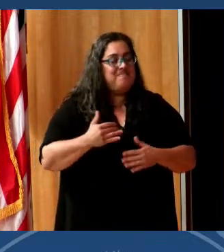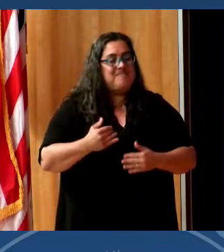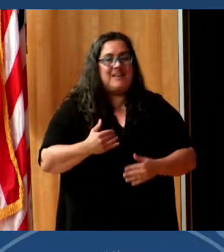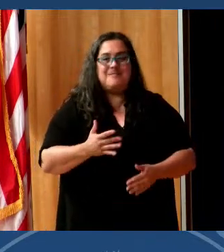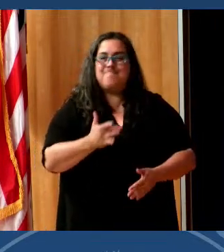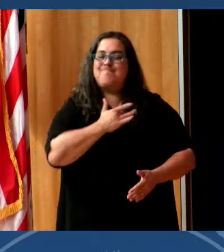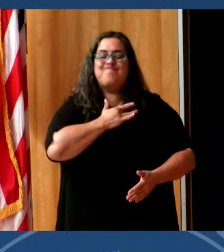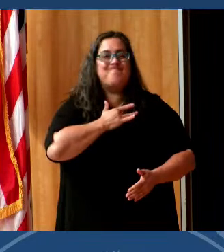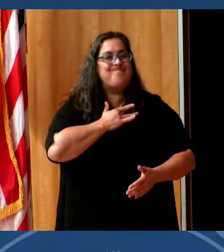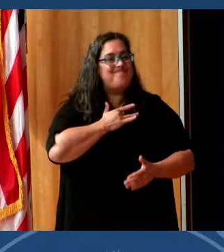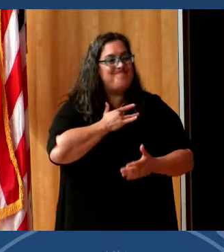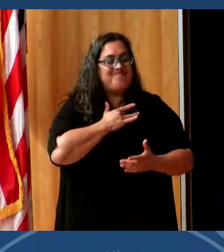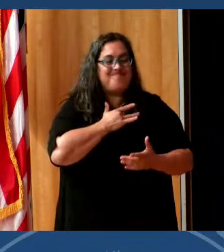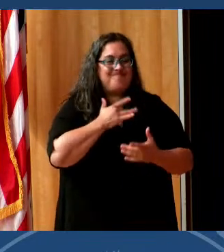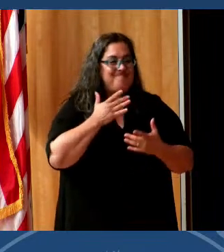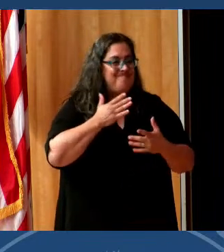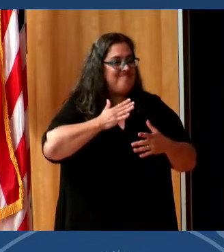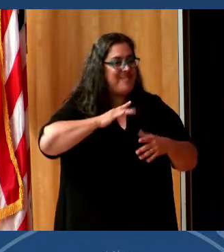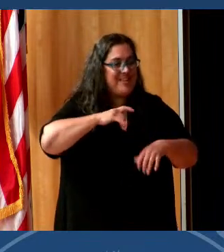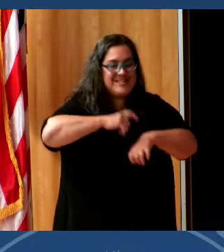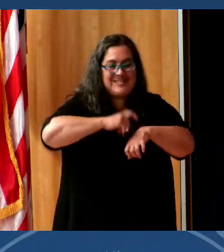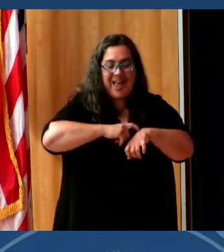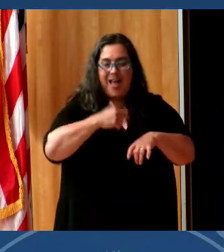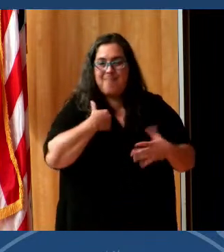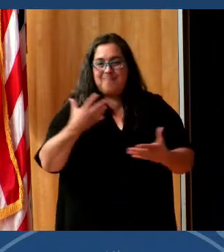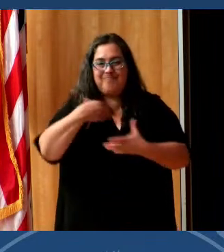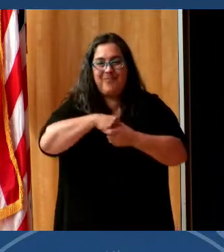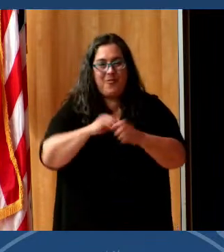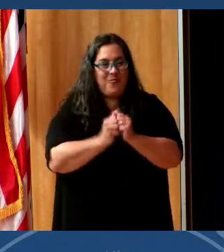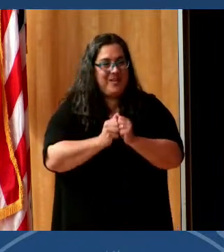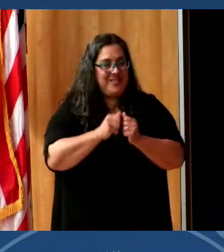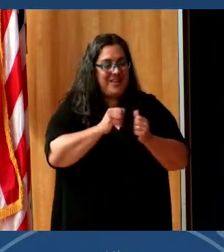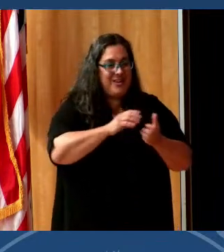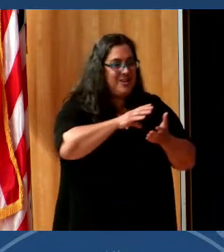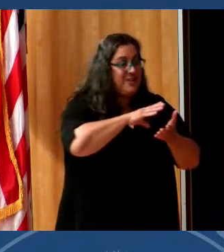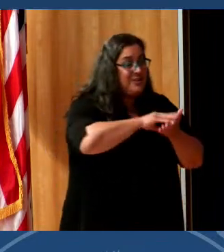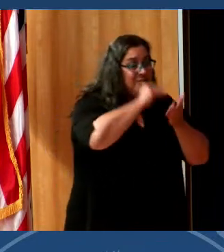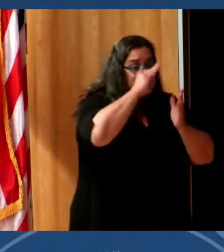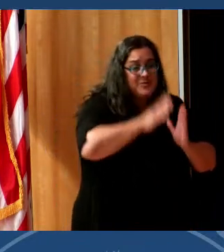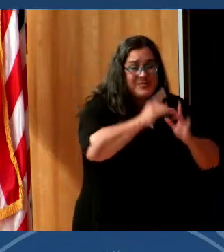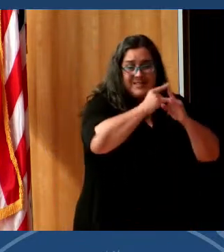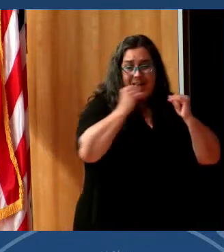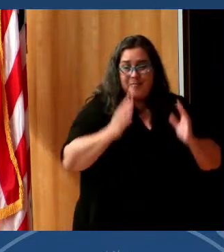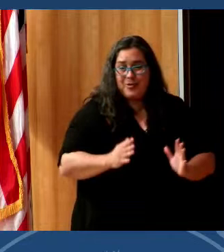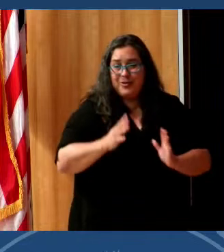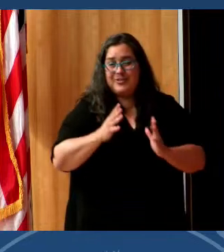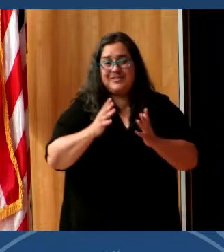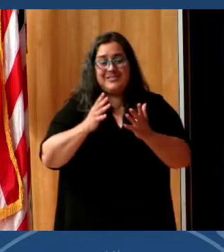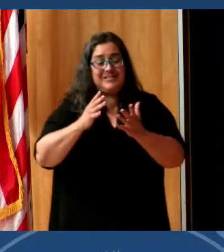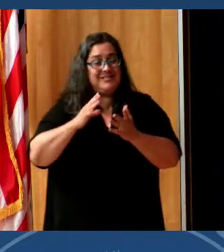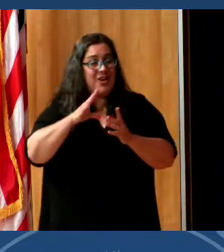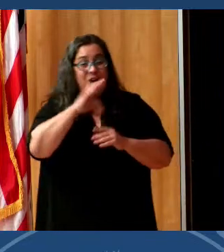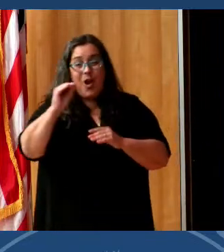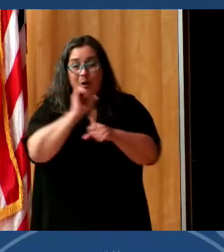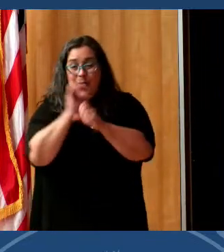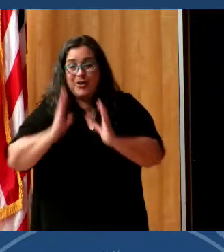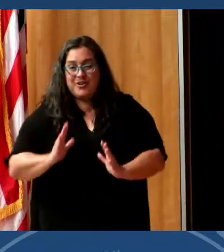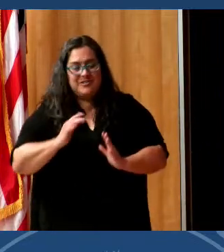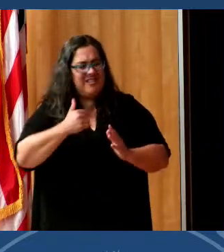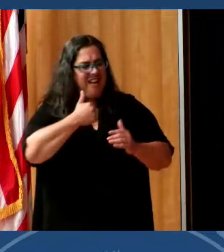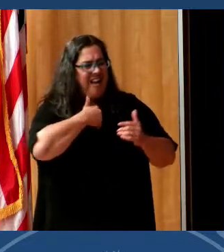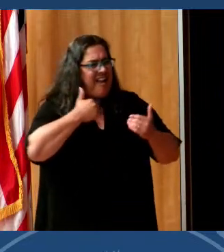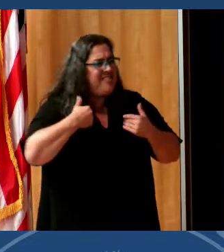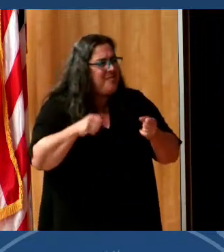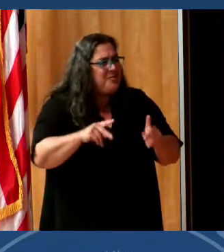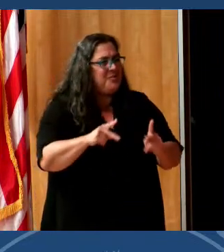that I got to spend with my campers, students, and even fellow coworkers. I got to help these children learn and